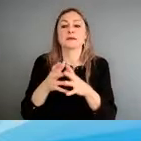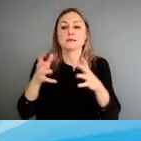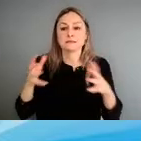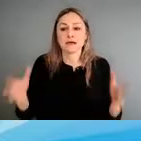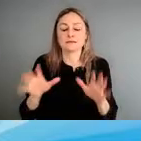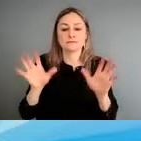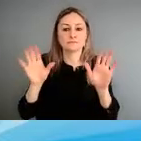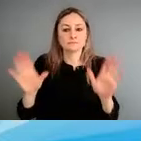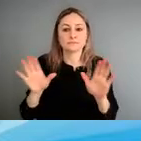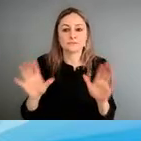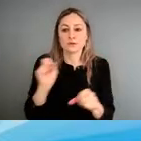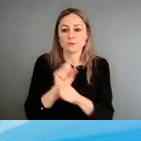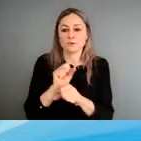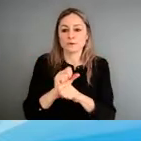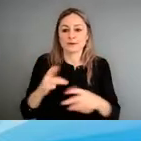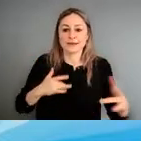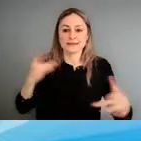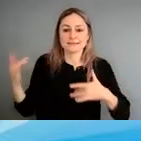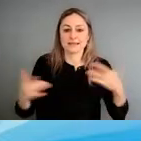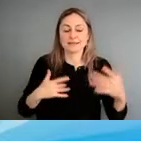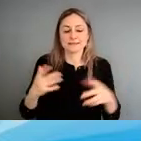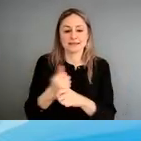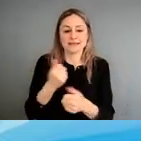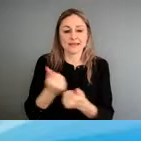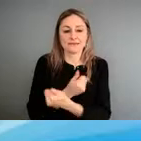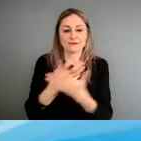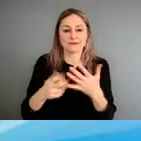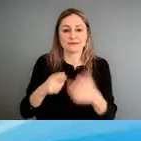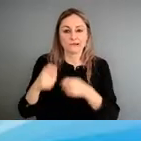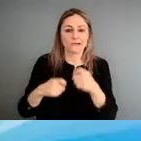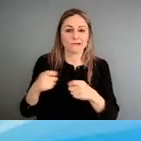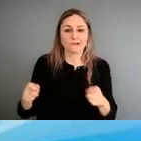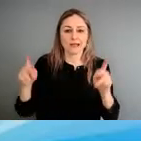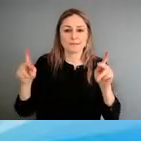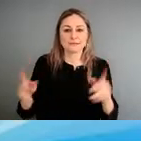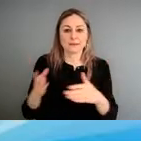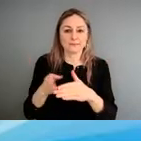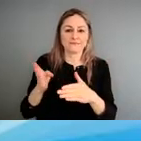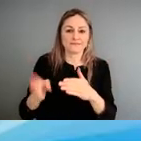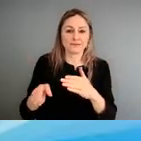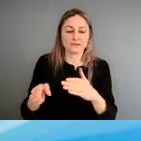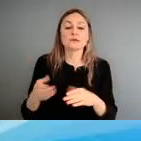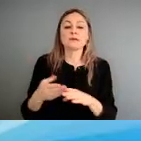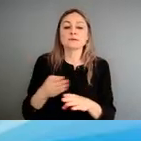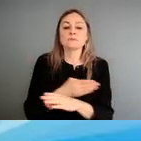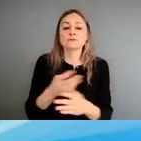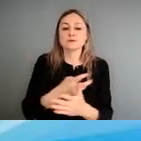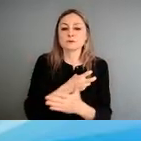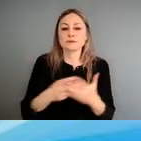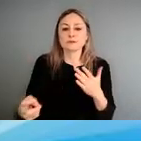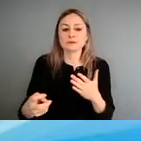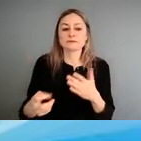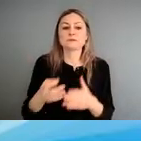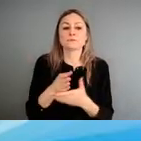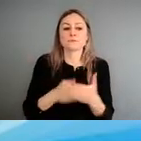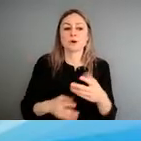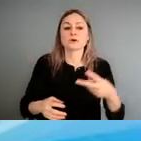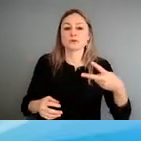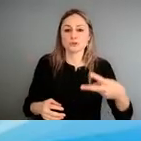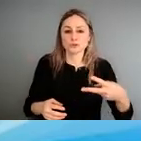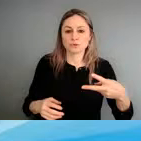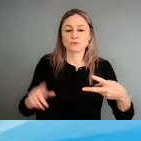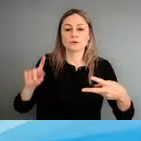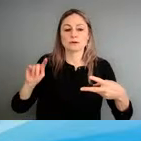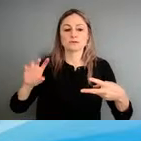and excited to get everything wrapped up here. Before we dive into part 2 of Tranche 4,